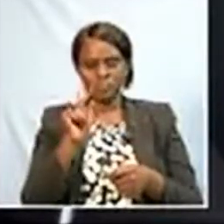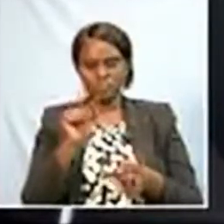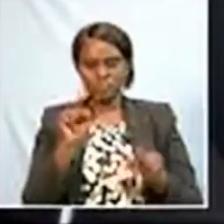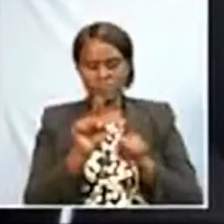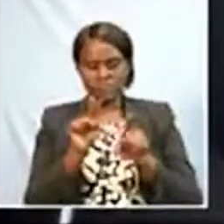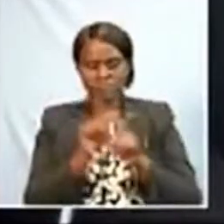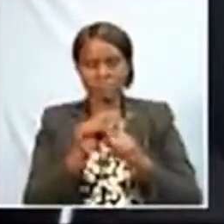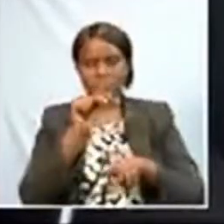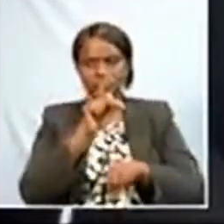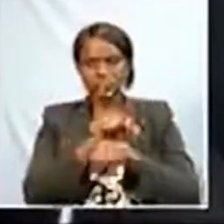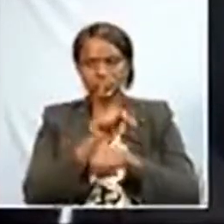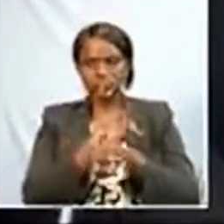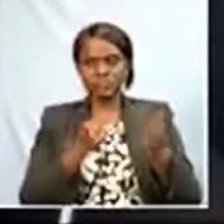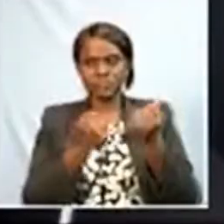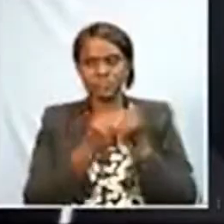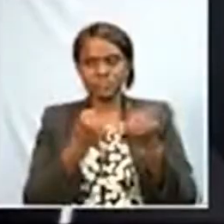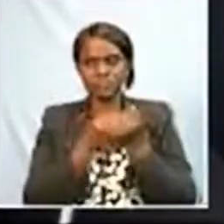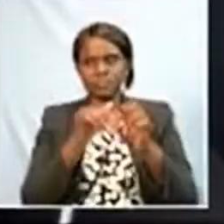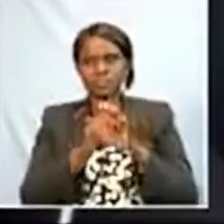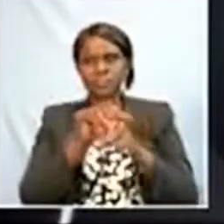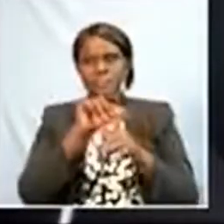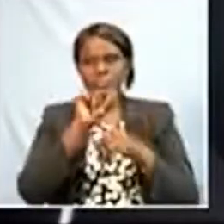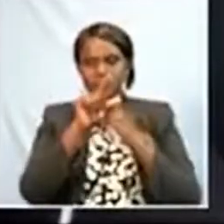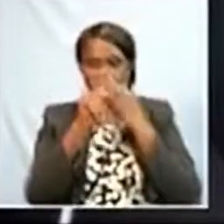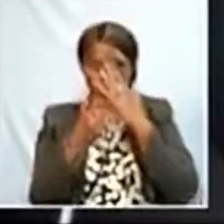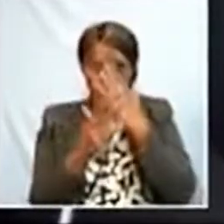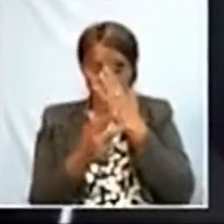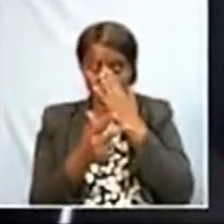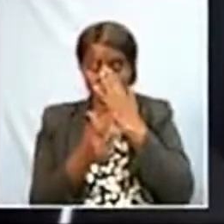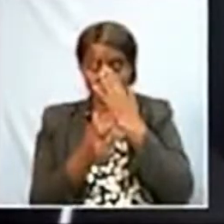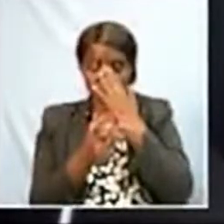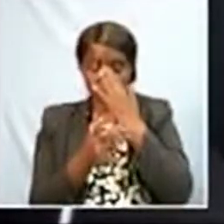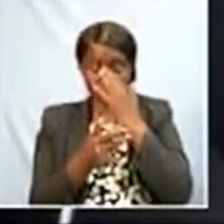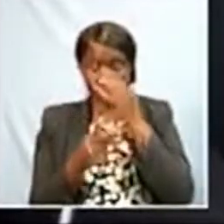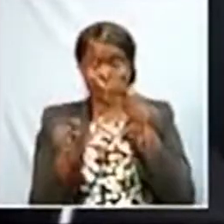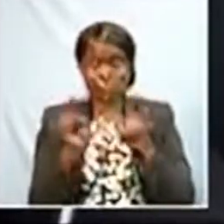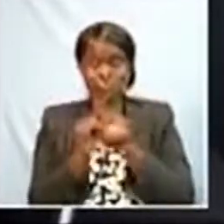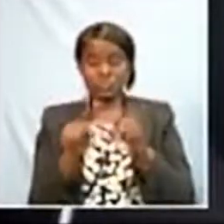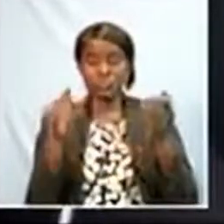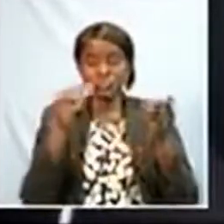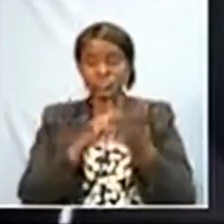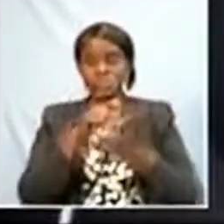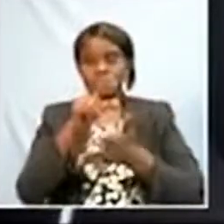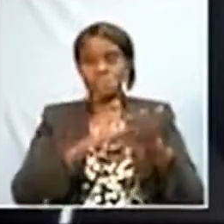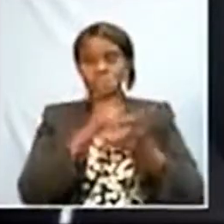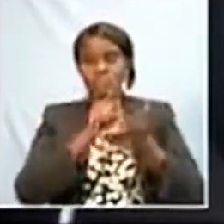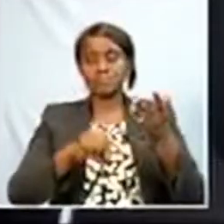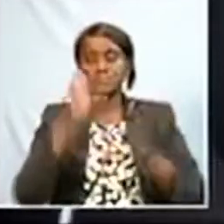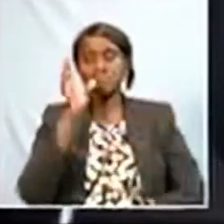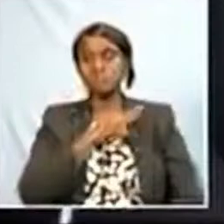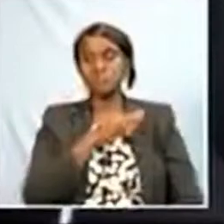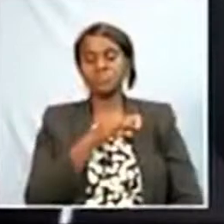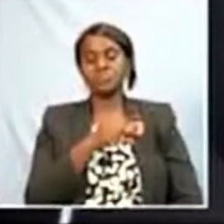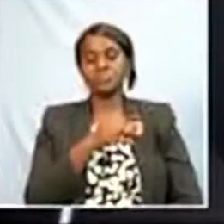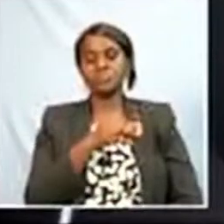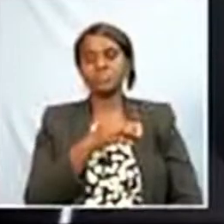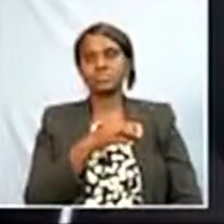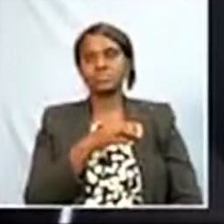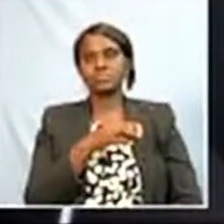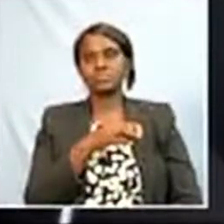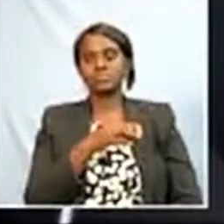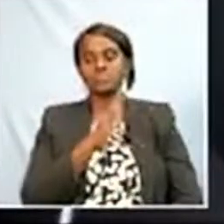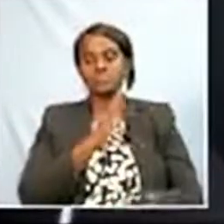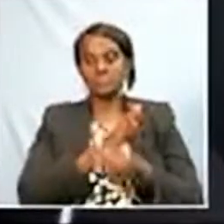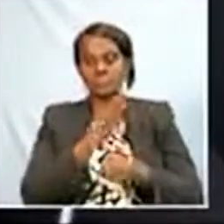was funded in 2023, and they terminated the contract. After